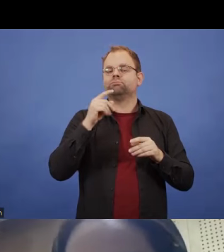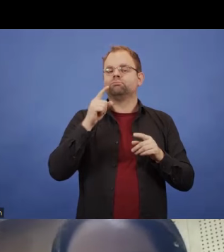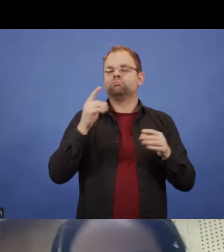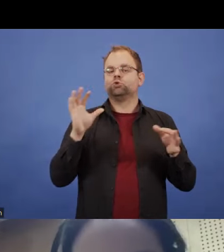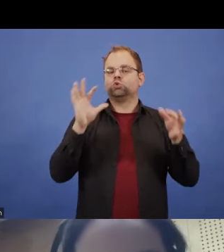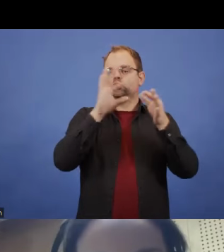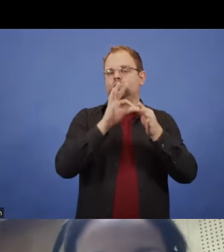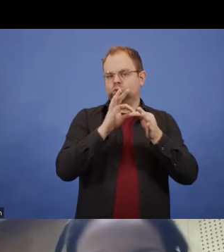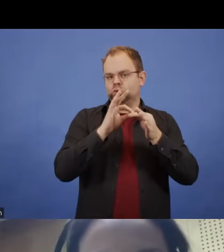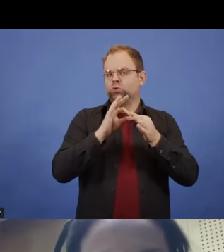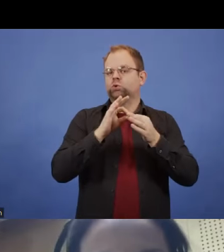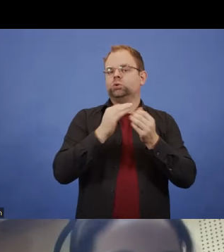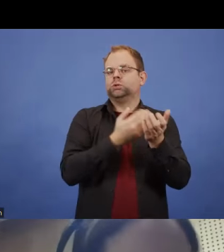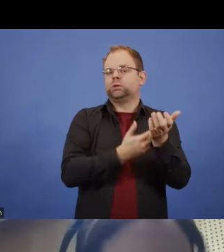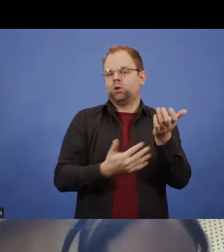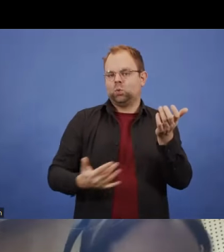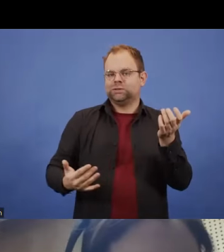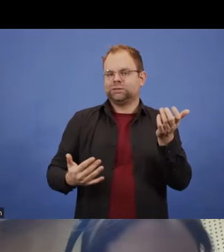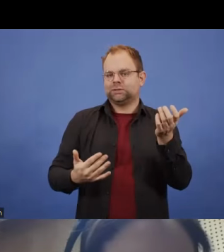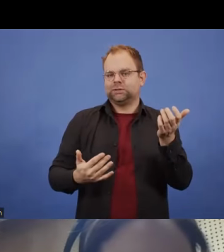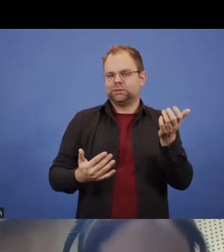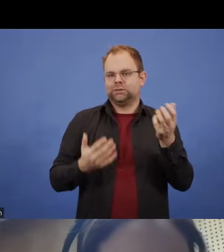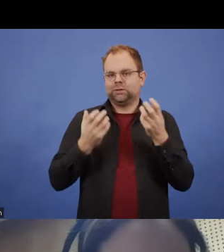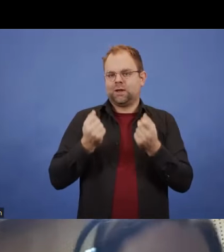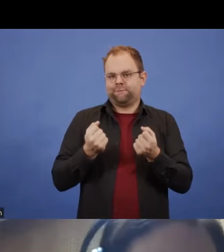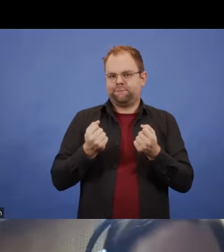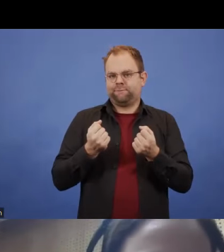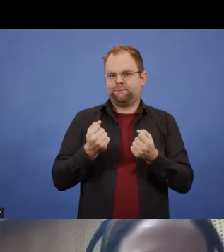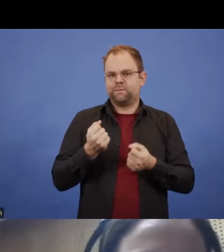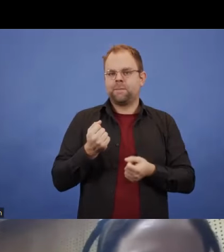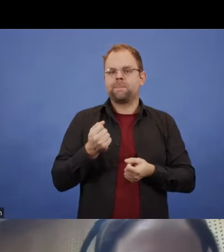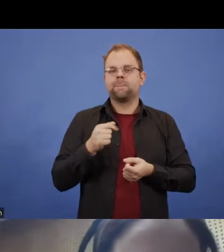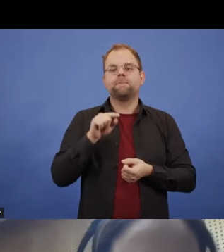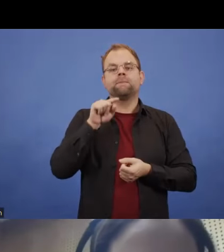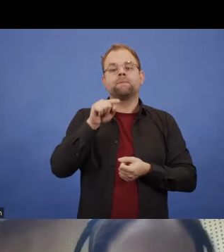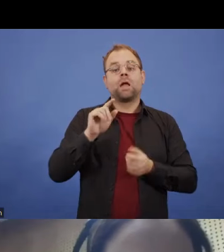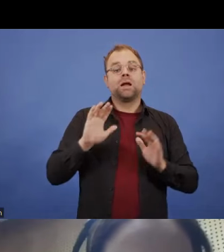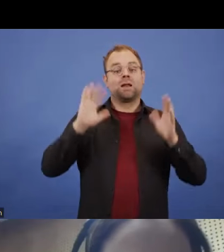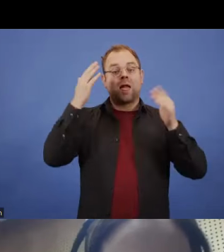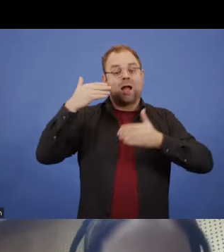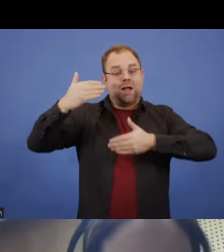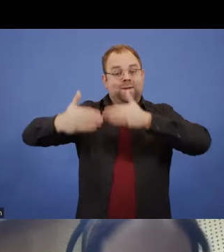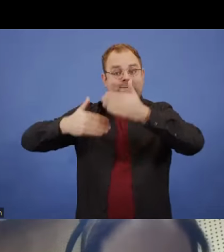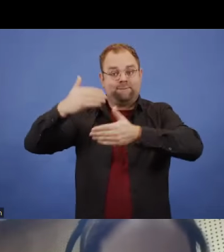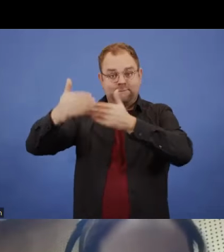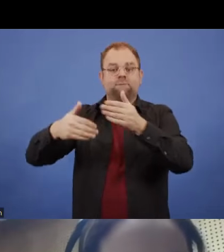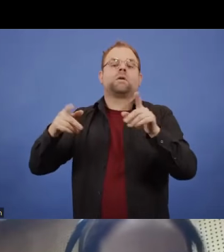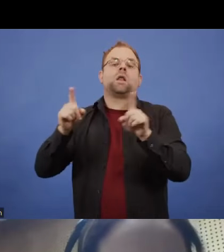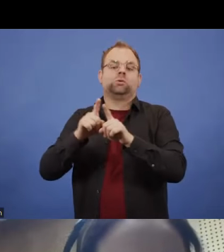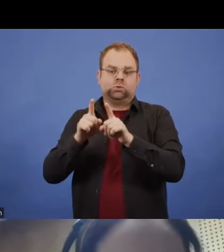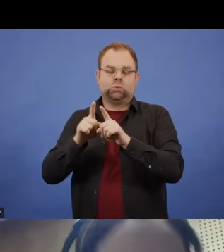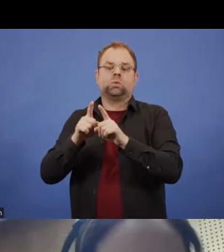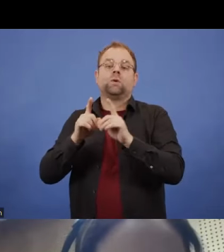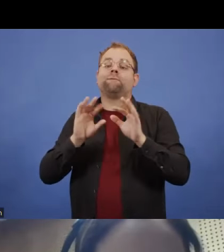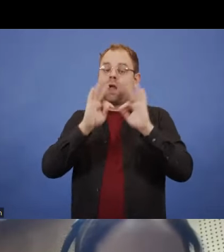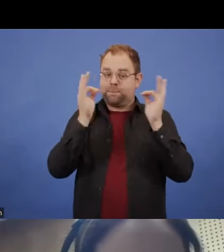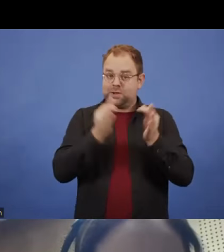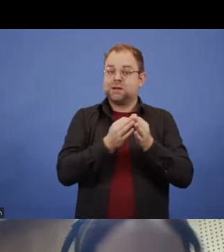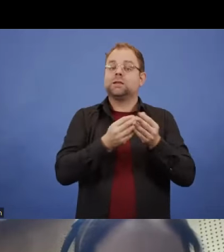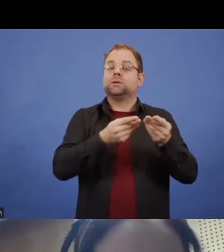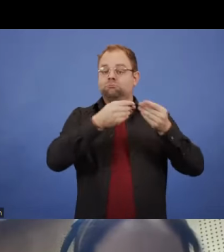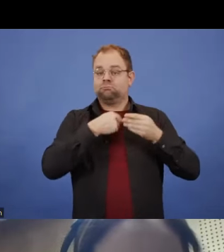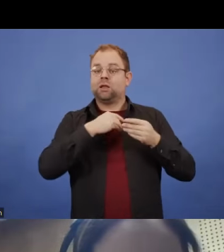that nationality, or after a couple of years, and that can then also be linked to residence in the country. And the second mode